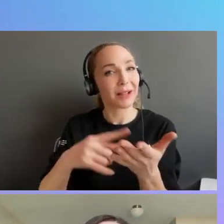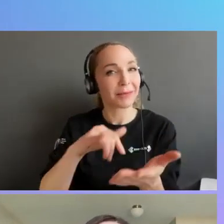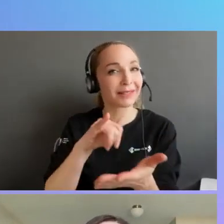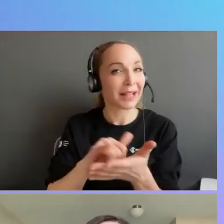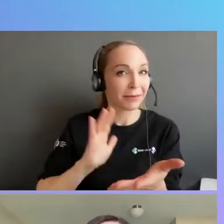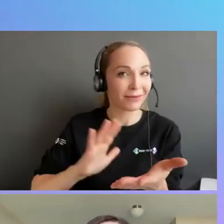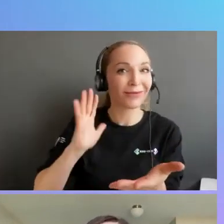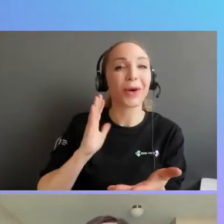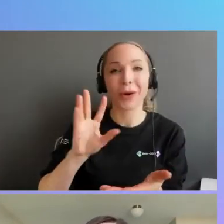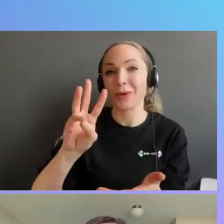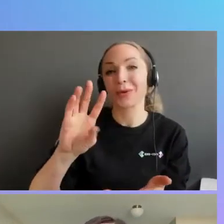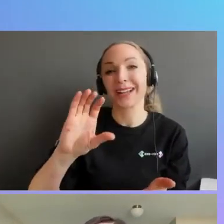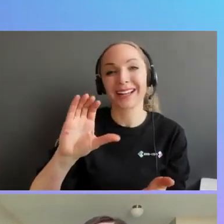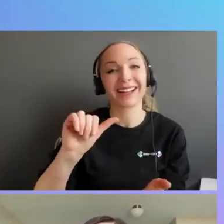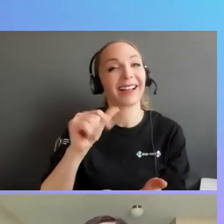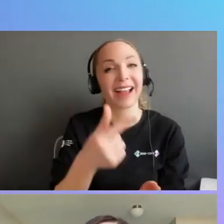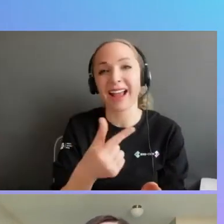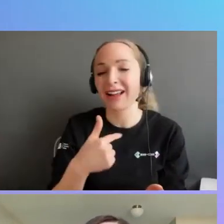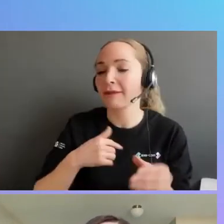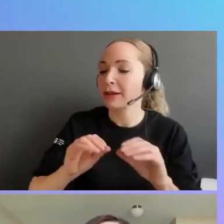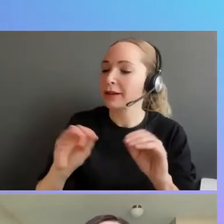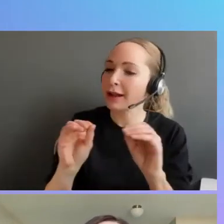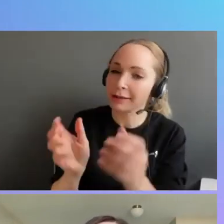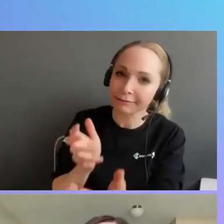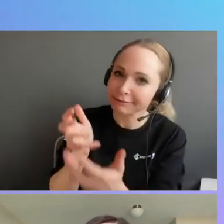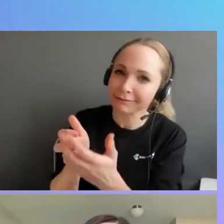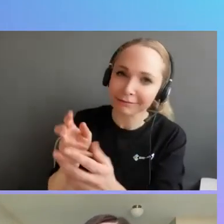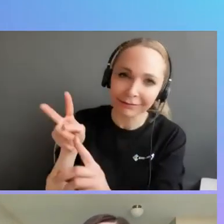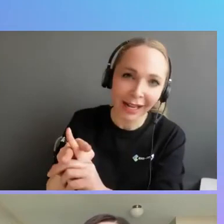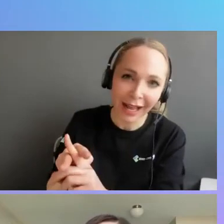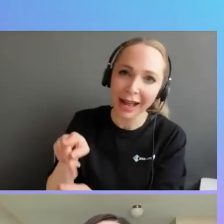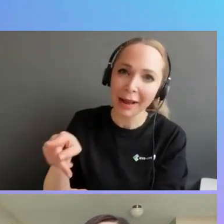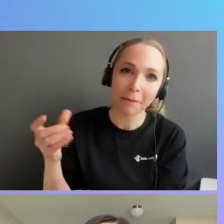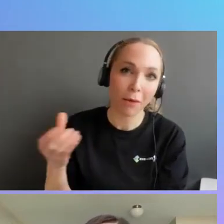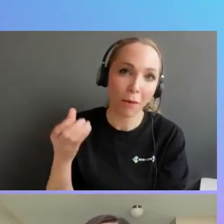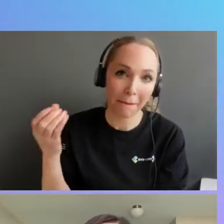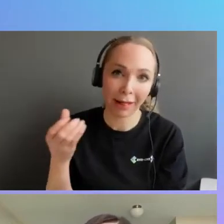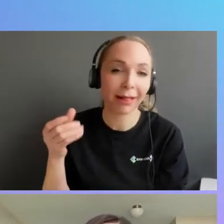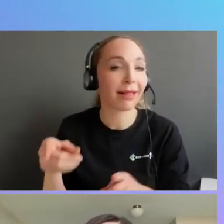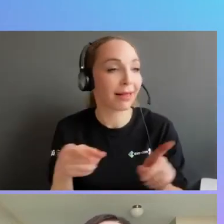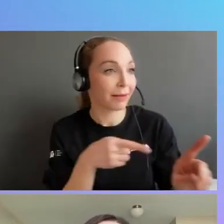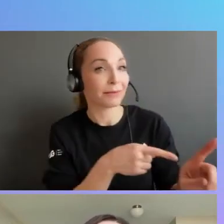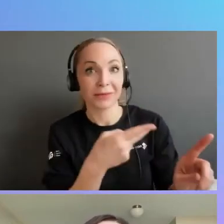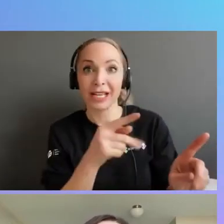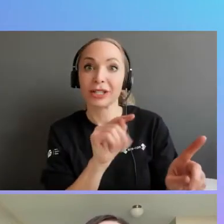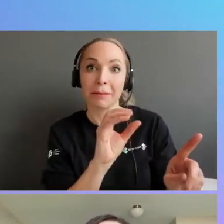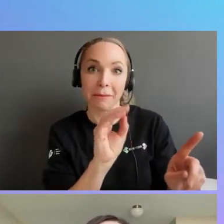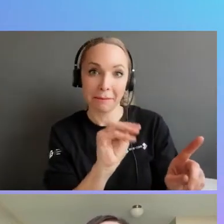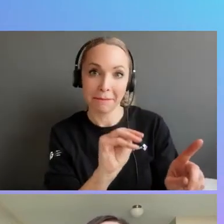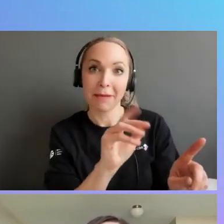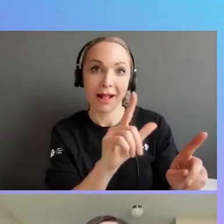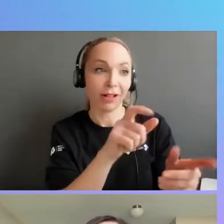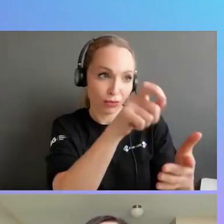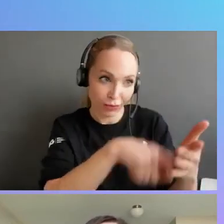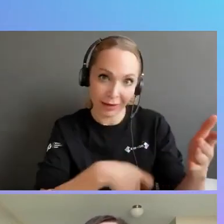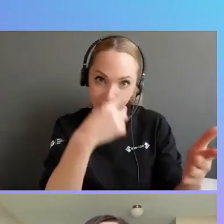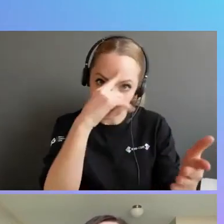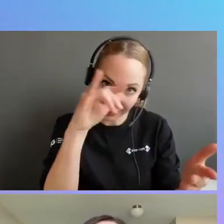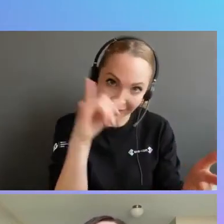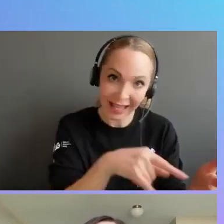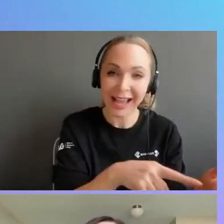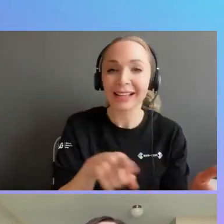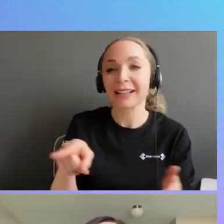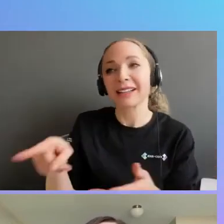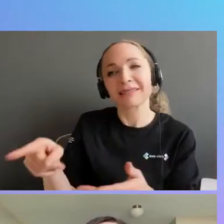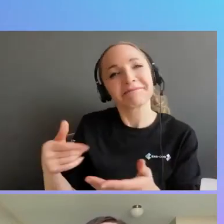mobile. So like I said, it's really written for HTML. There's guidelines for mobile, but they're not requirements. So the Mobile Accessibility Task